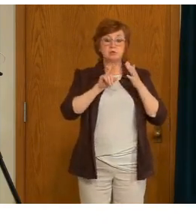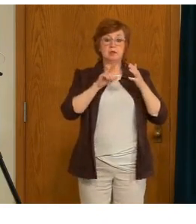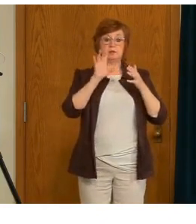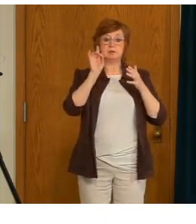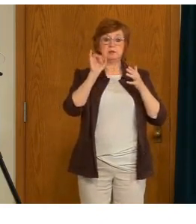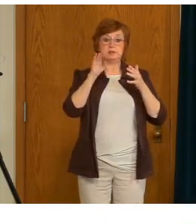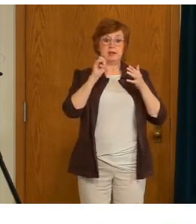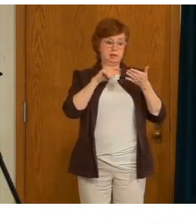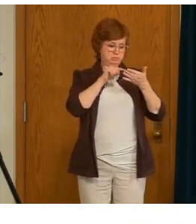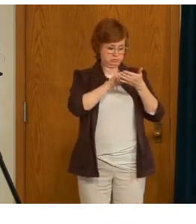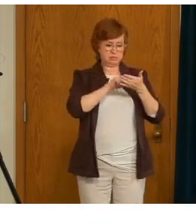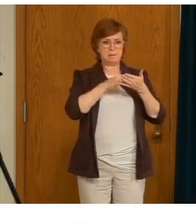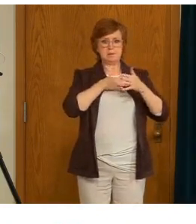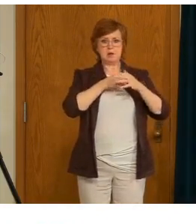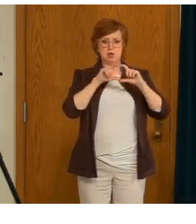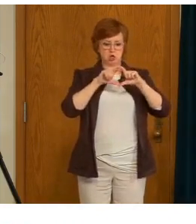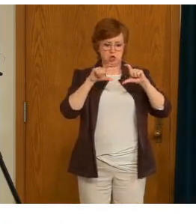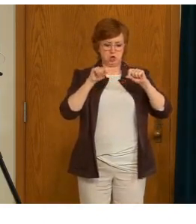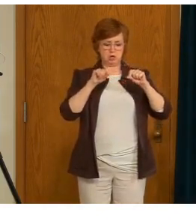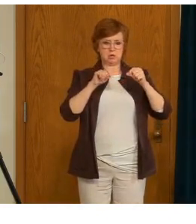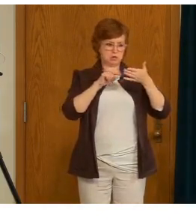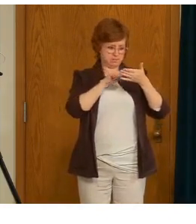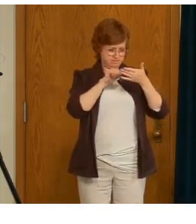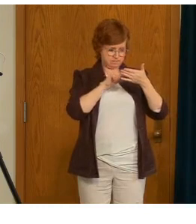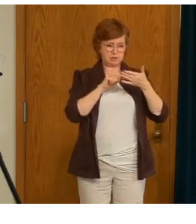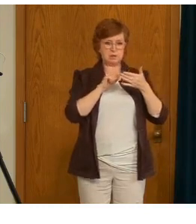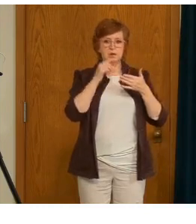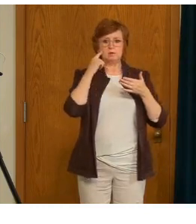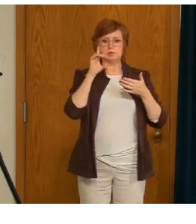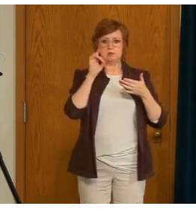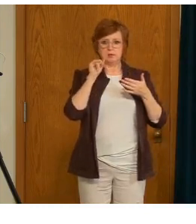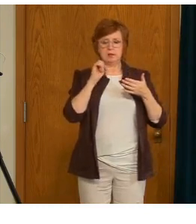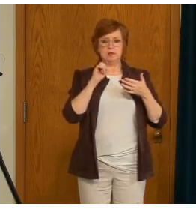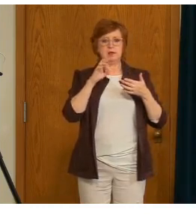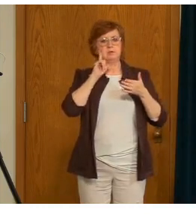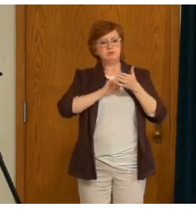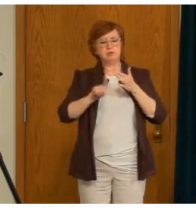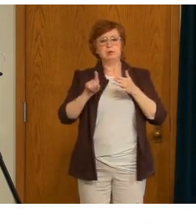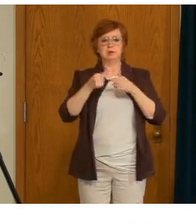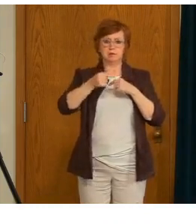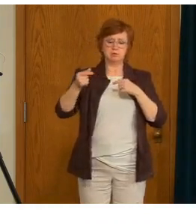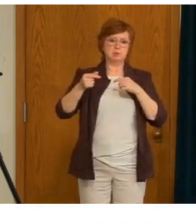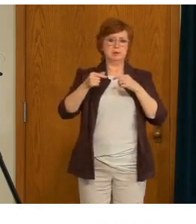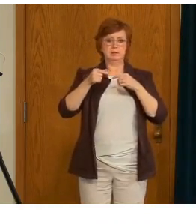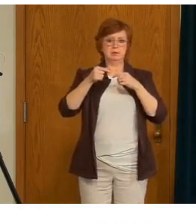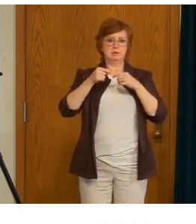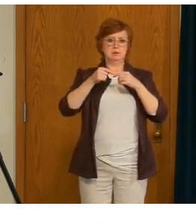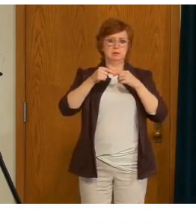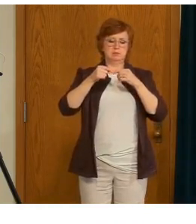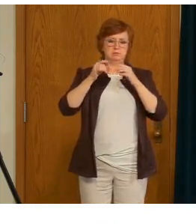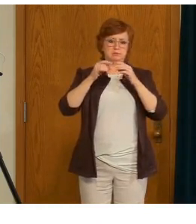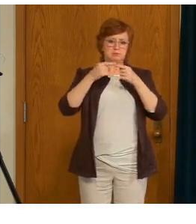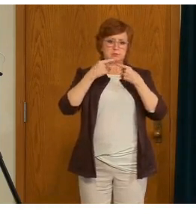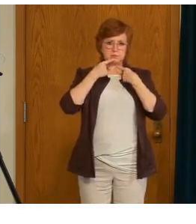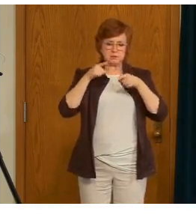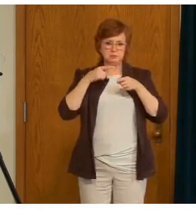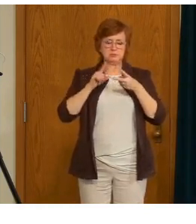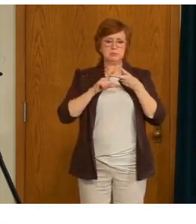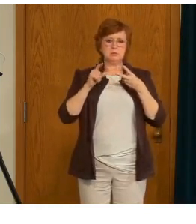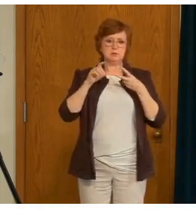and SHA communication channels and for when you will become eligible for your second dose.